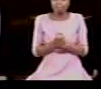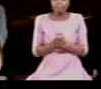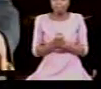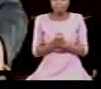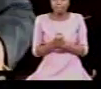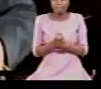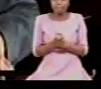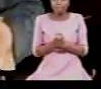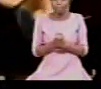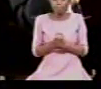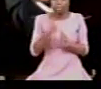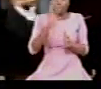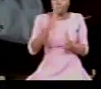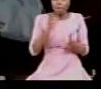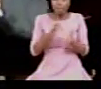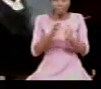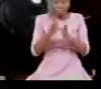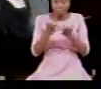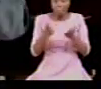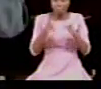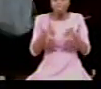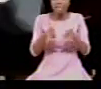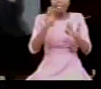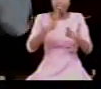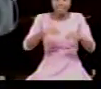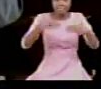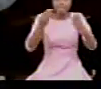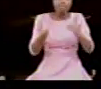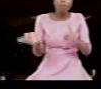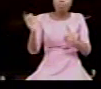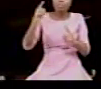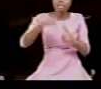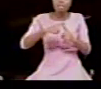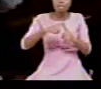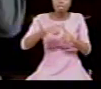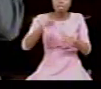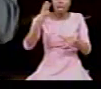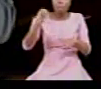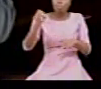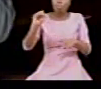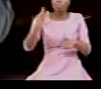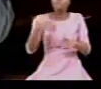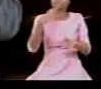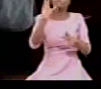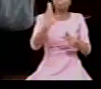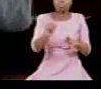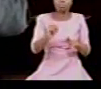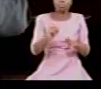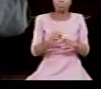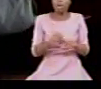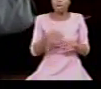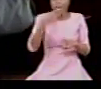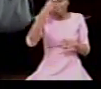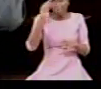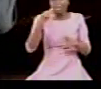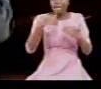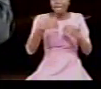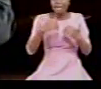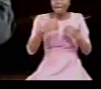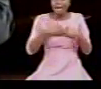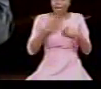scholar of Bible. They gave until Moses restrained them from giving because they had a willing